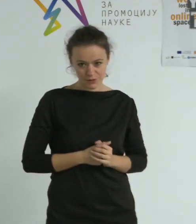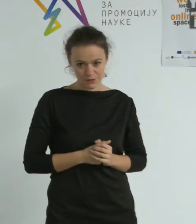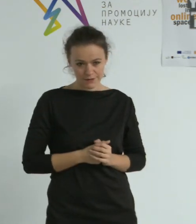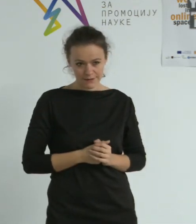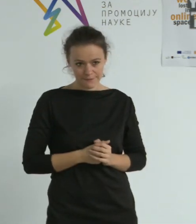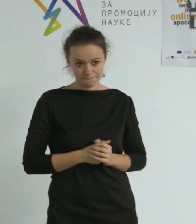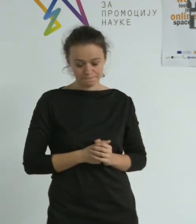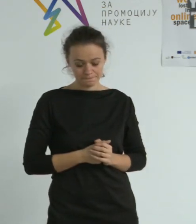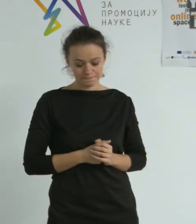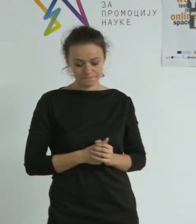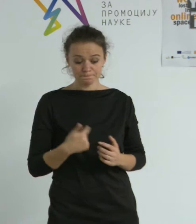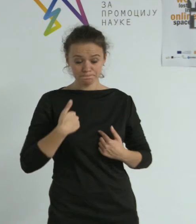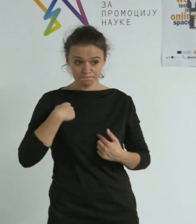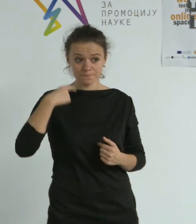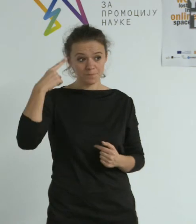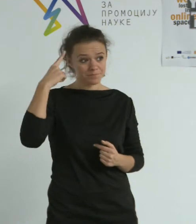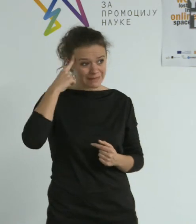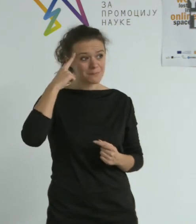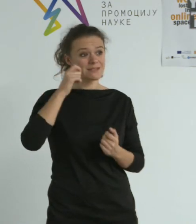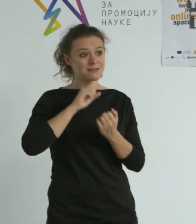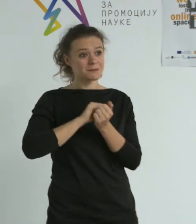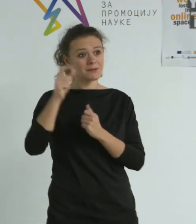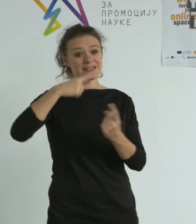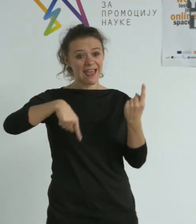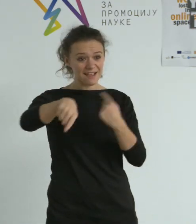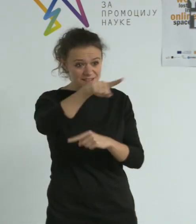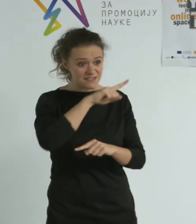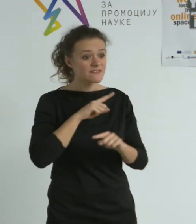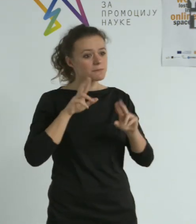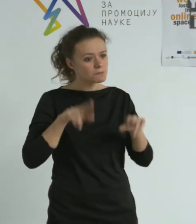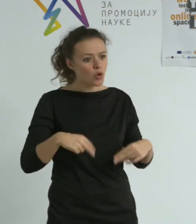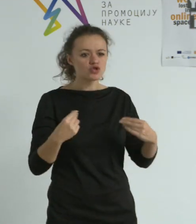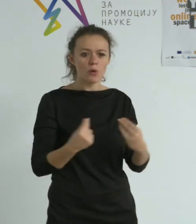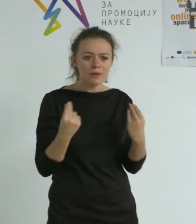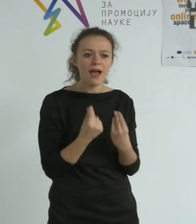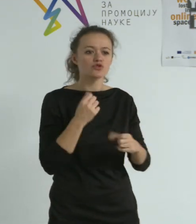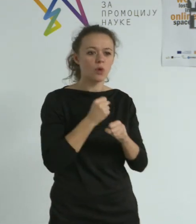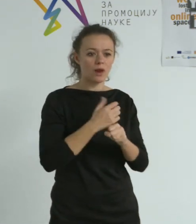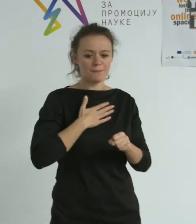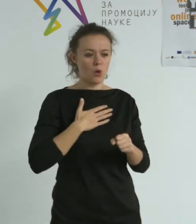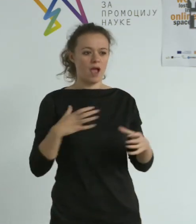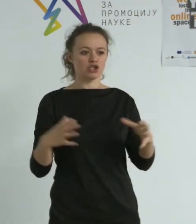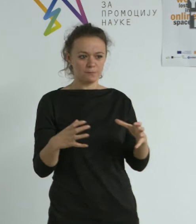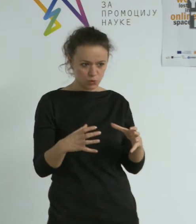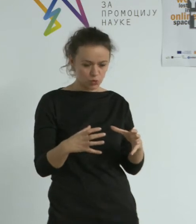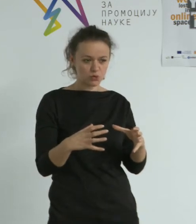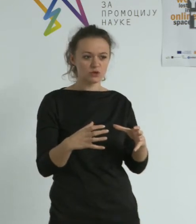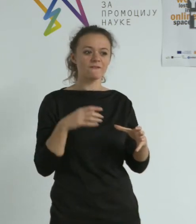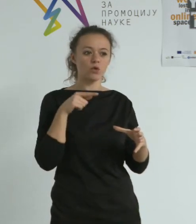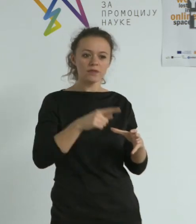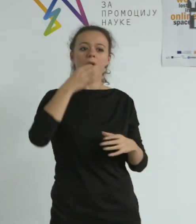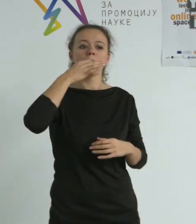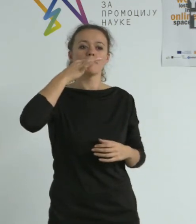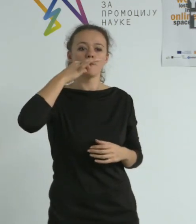I think that we all can do something in our society to improve some